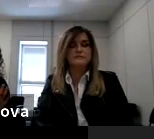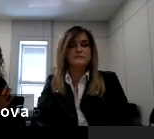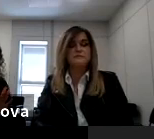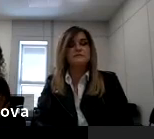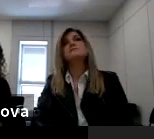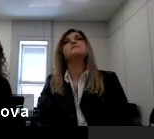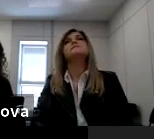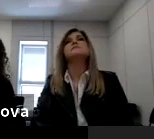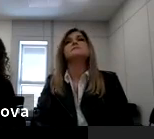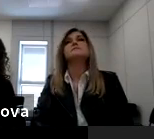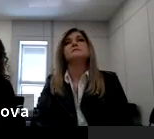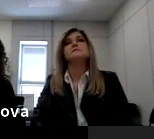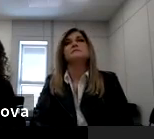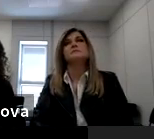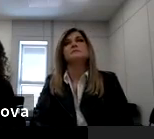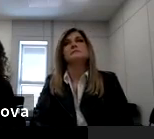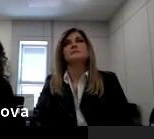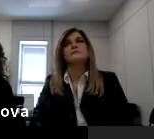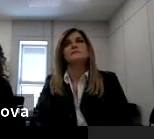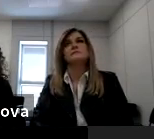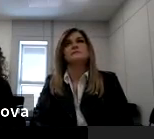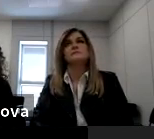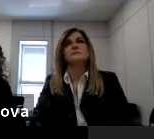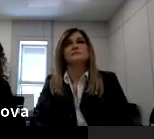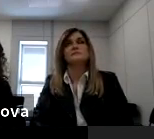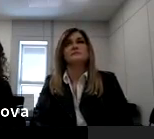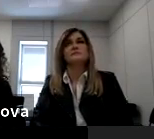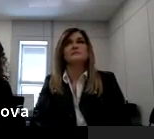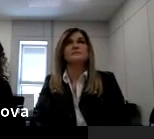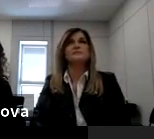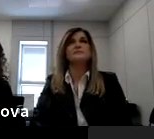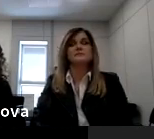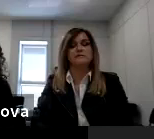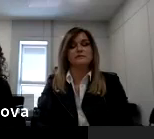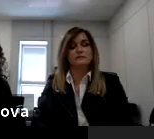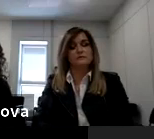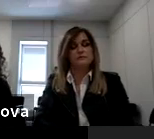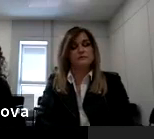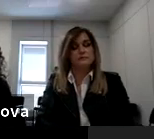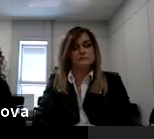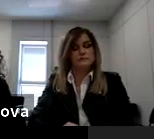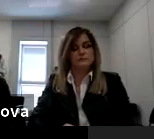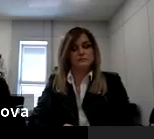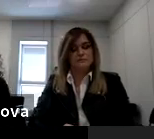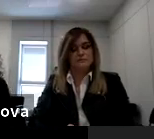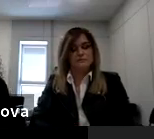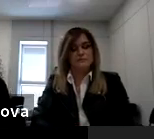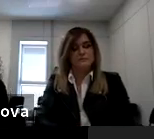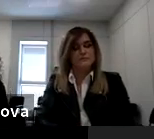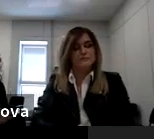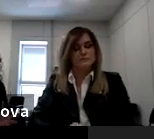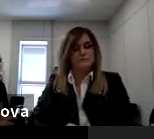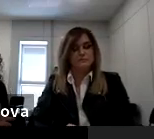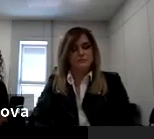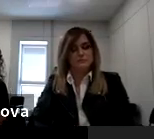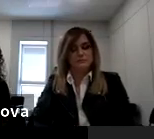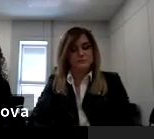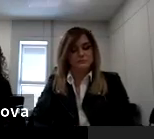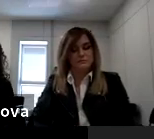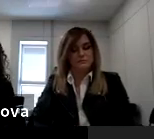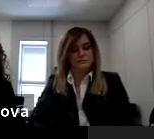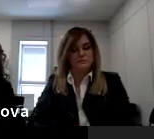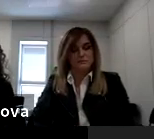contour lighting. You can see the example here. It is cornice, so we can use here wide